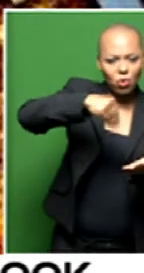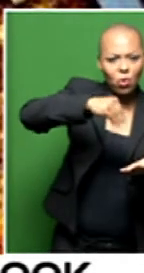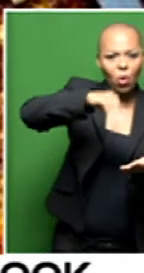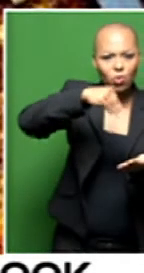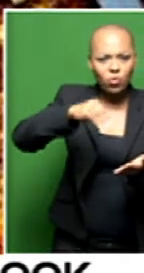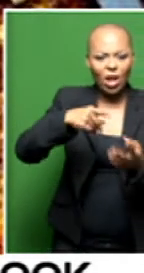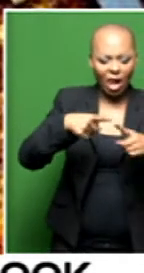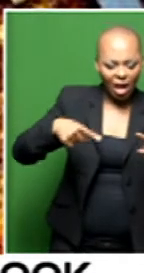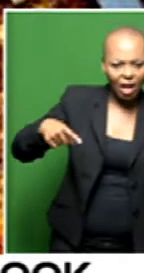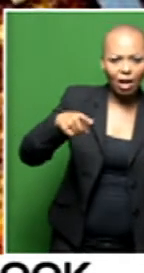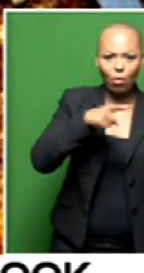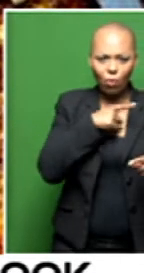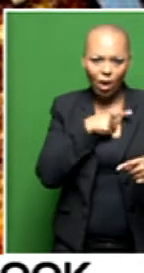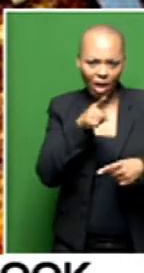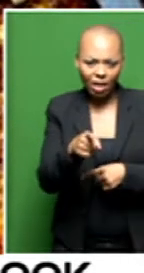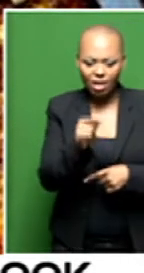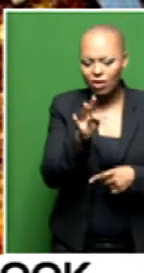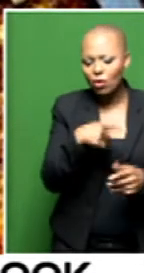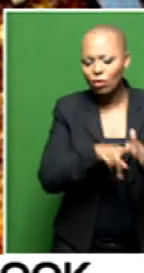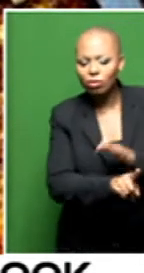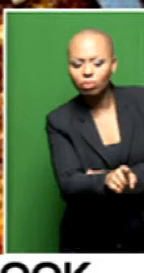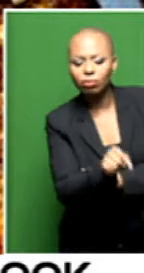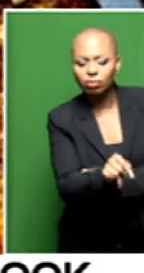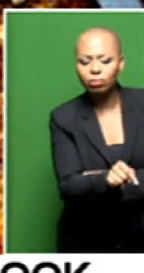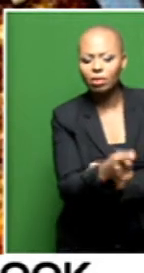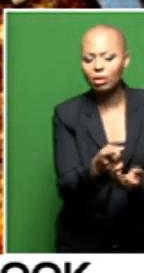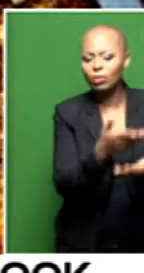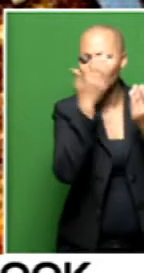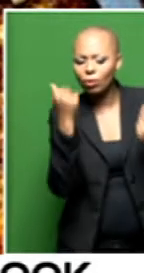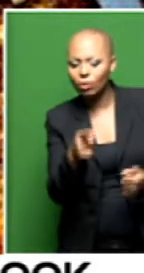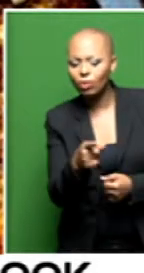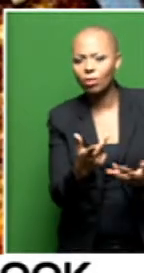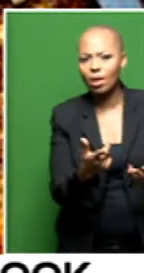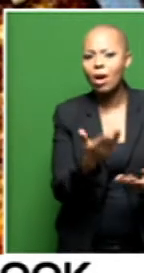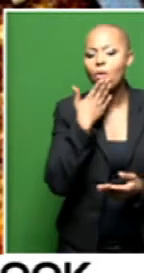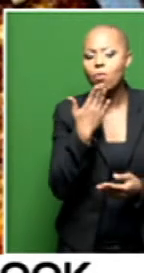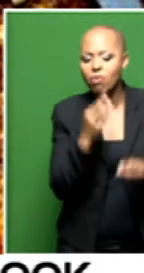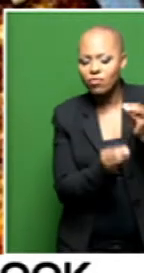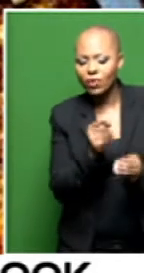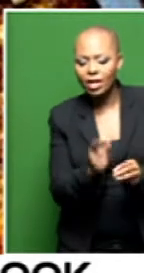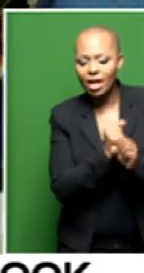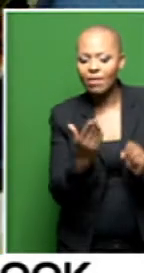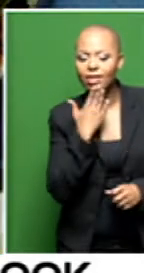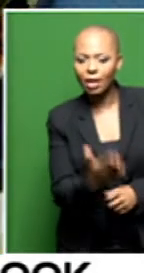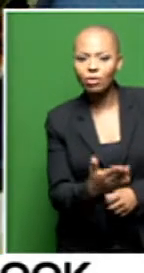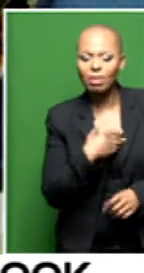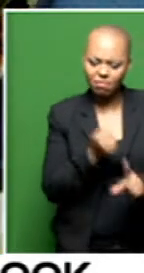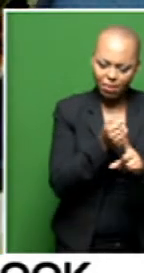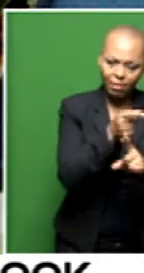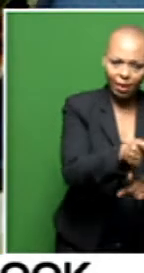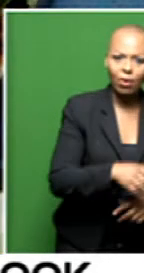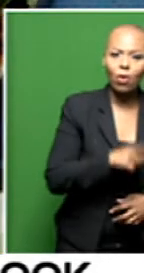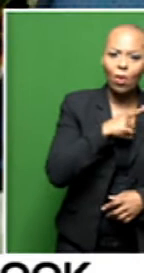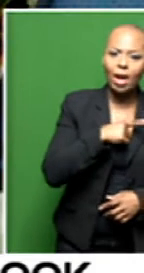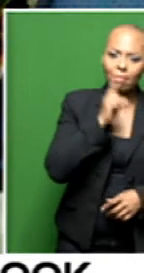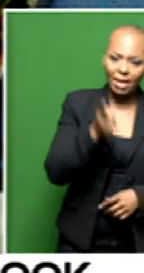walk into a supermarket and you pick up something, there's a whole chain of people behind that we never get to say thank you for. So that's the one thing I fight for a lot. Especially in this book, I make people